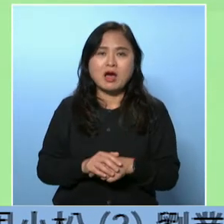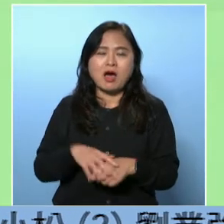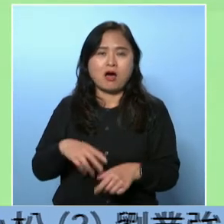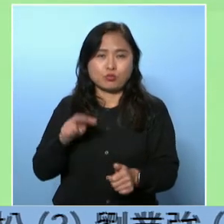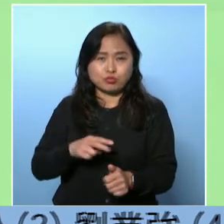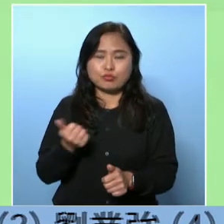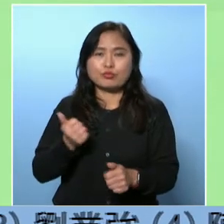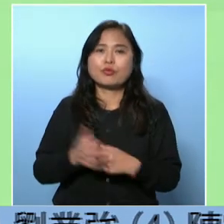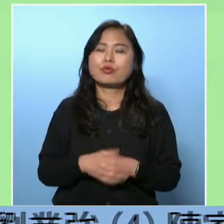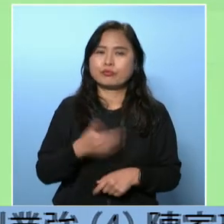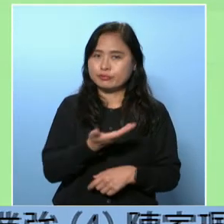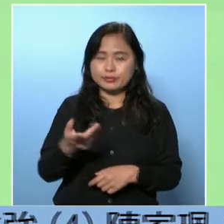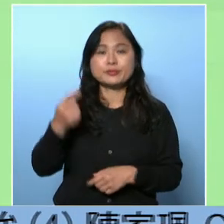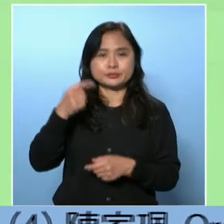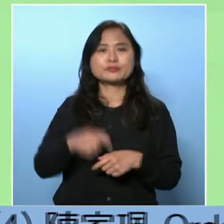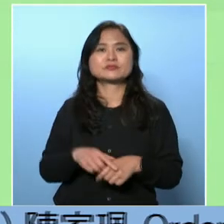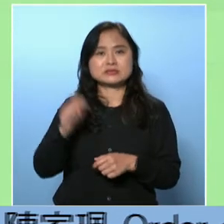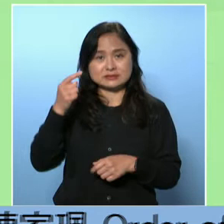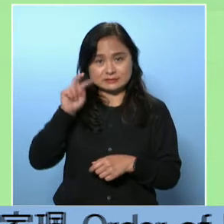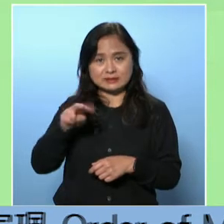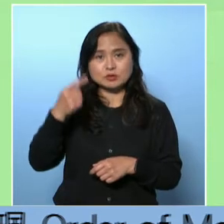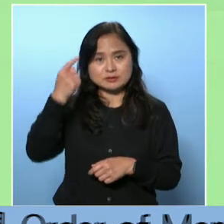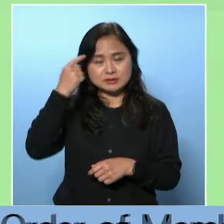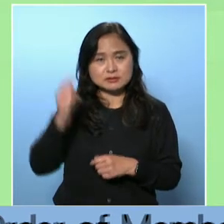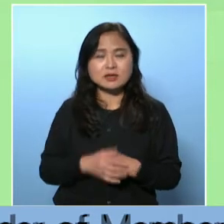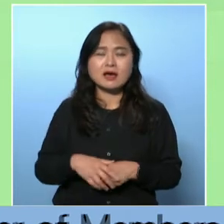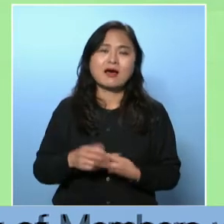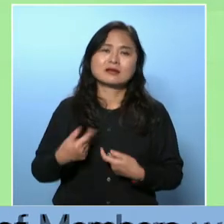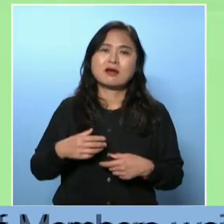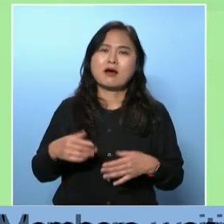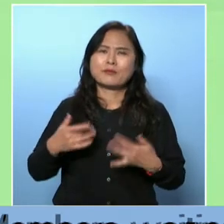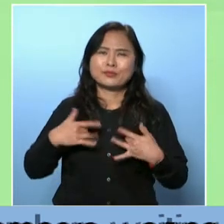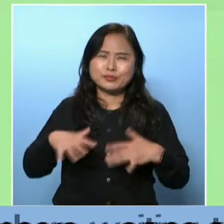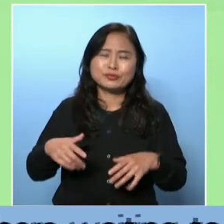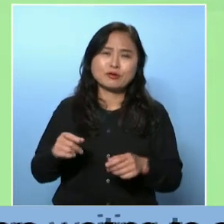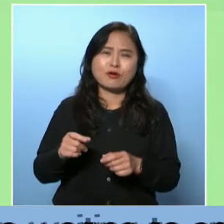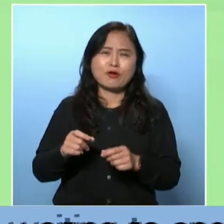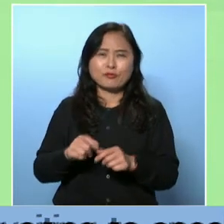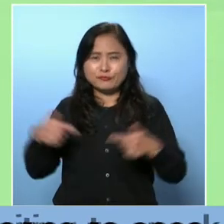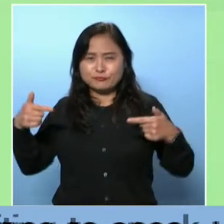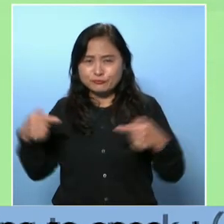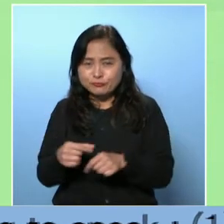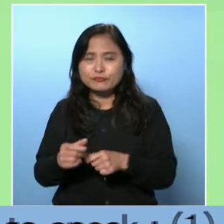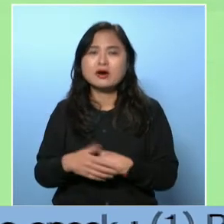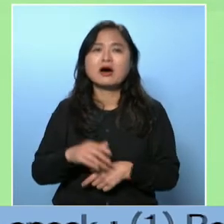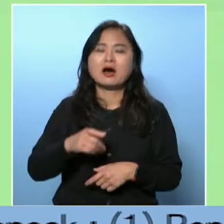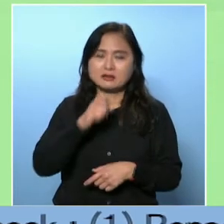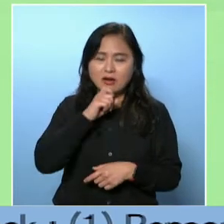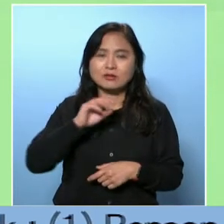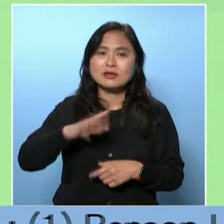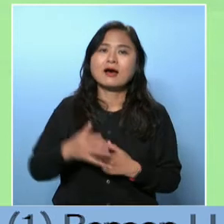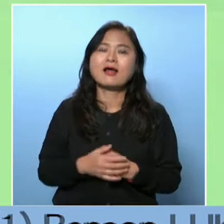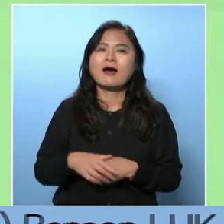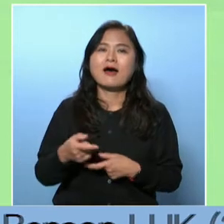dedicated and committed in fighting the epidemic, and the results are remarkable. But we have